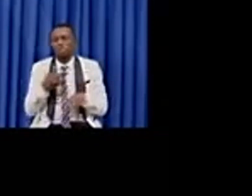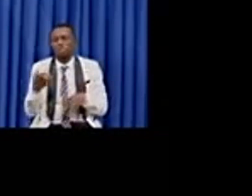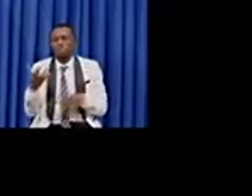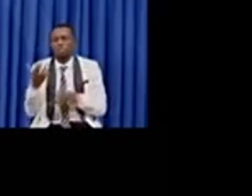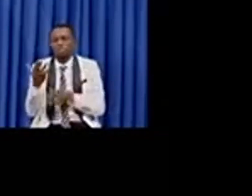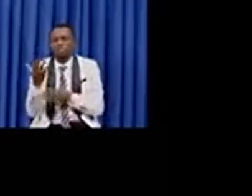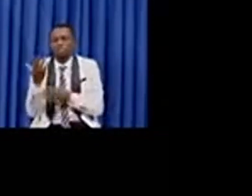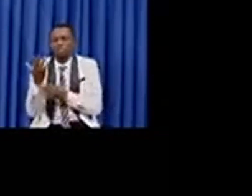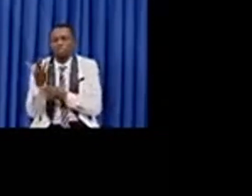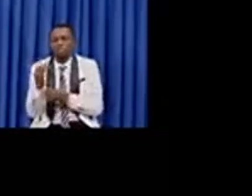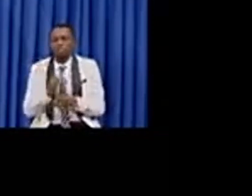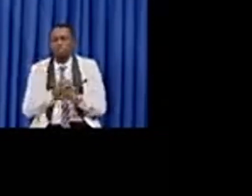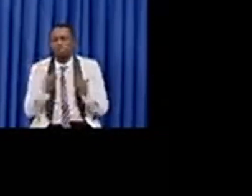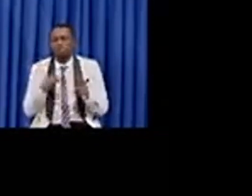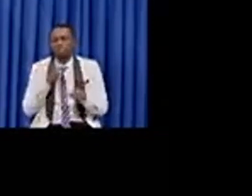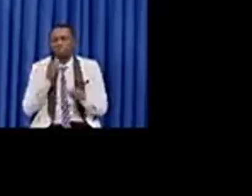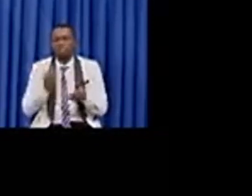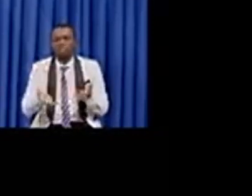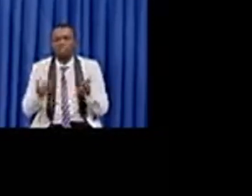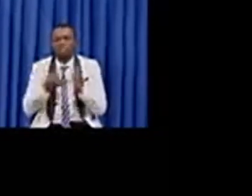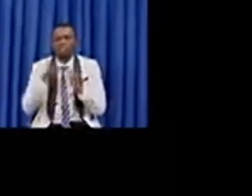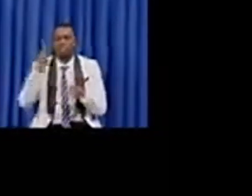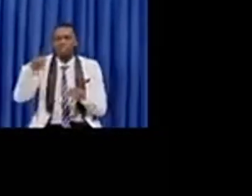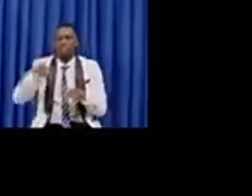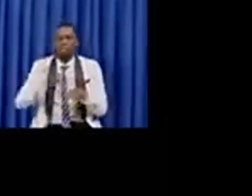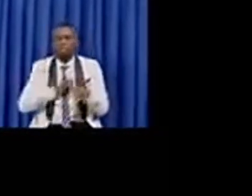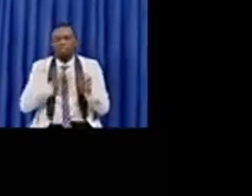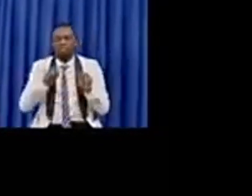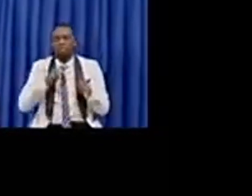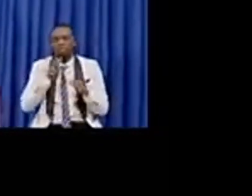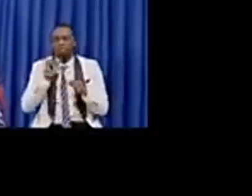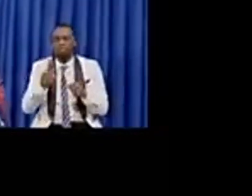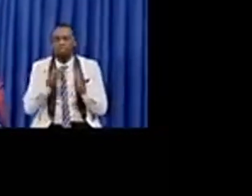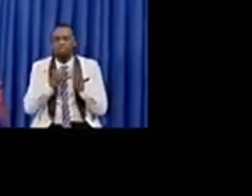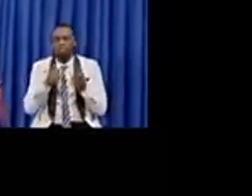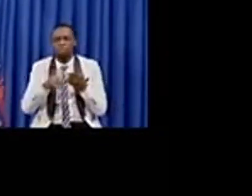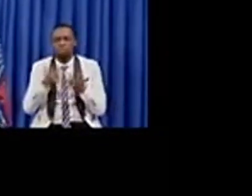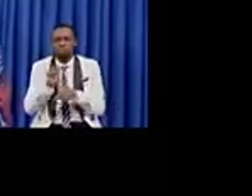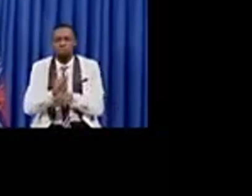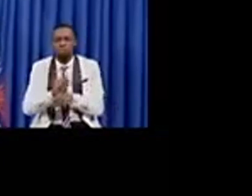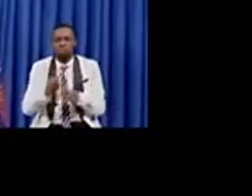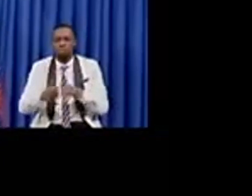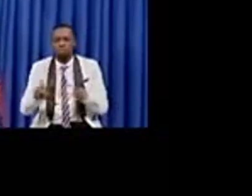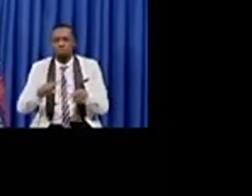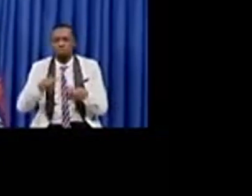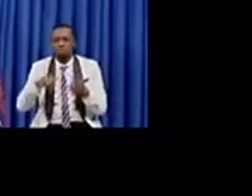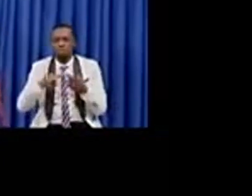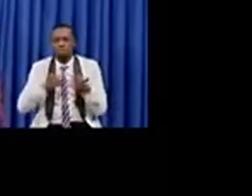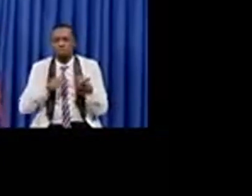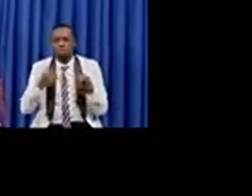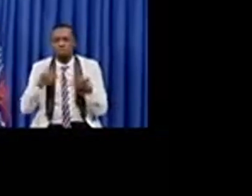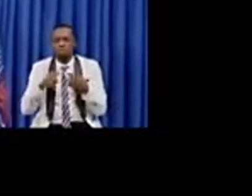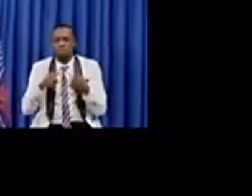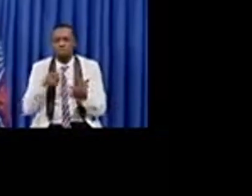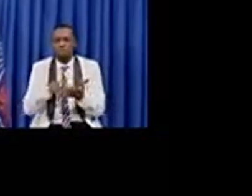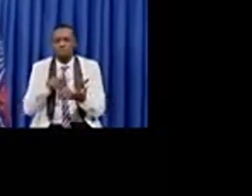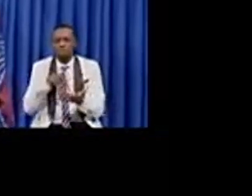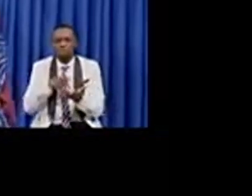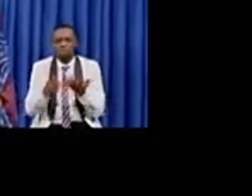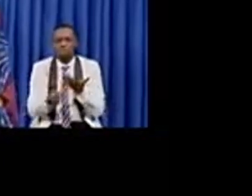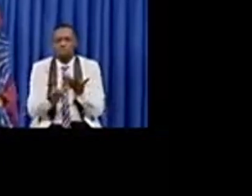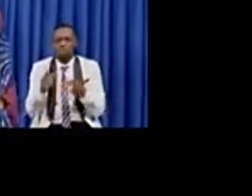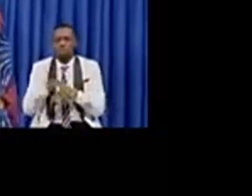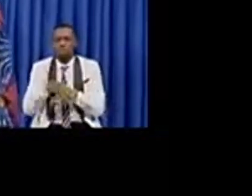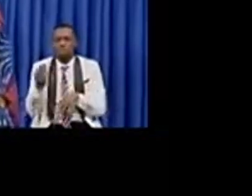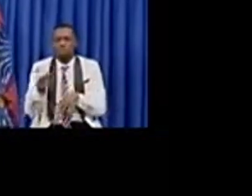up. I could not use it to walk. But when I came to this crusade on Thursday, man of God was praying that